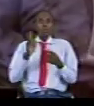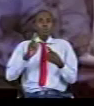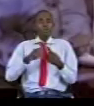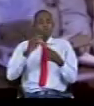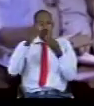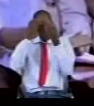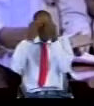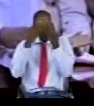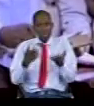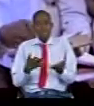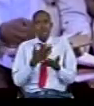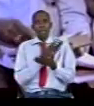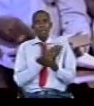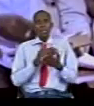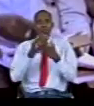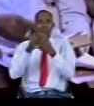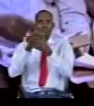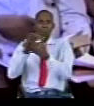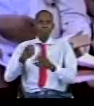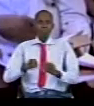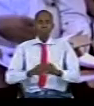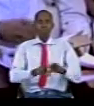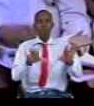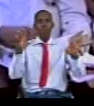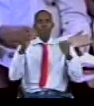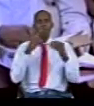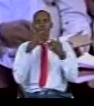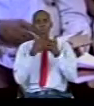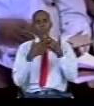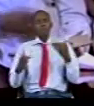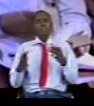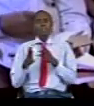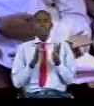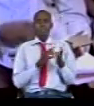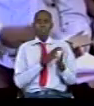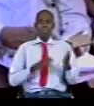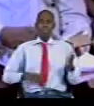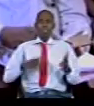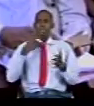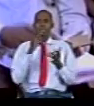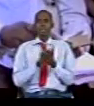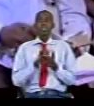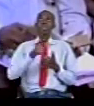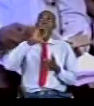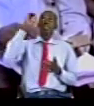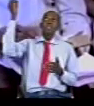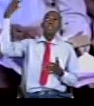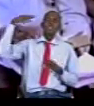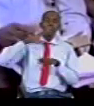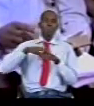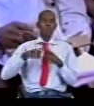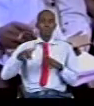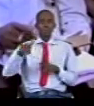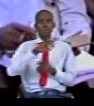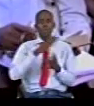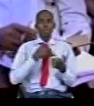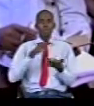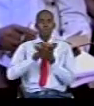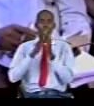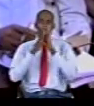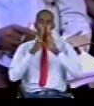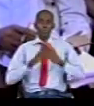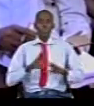sprinkling of the blood of Jesus Christ. Grace unto you and peace be multiplied.